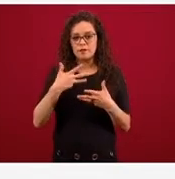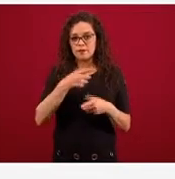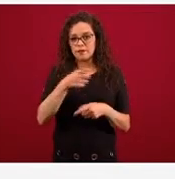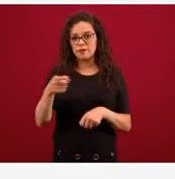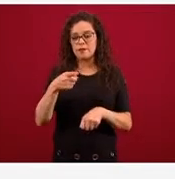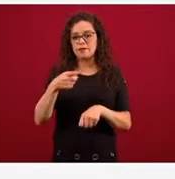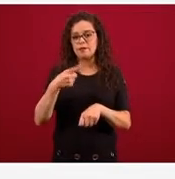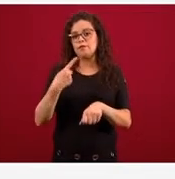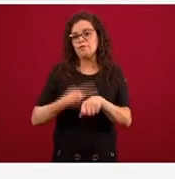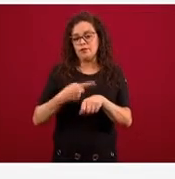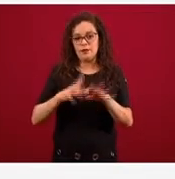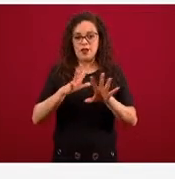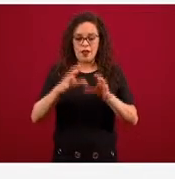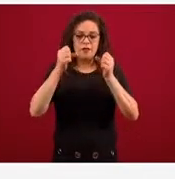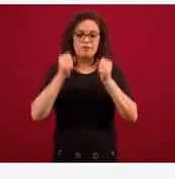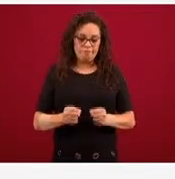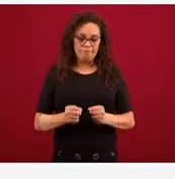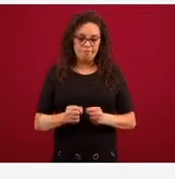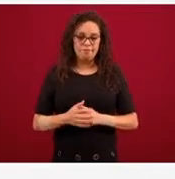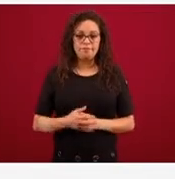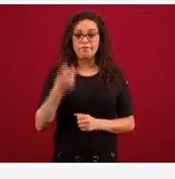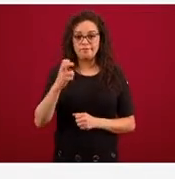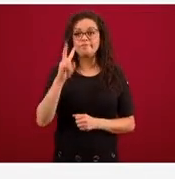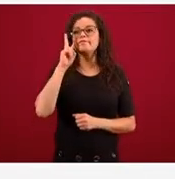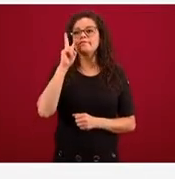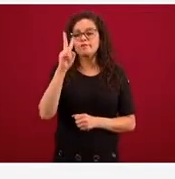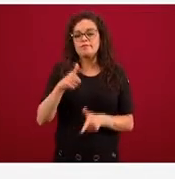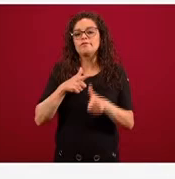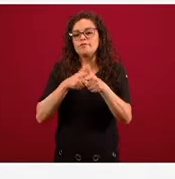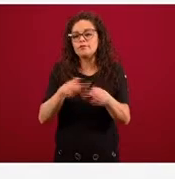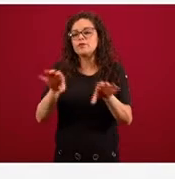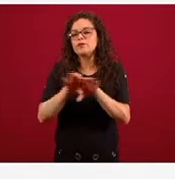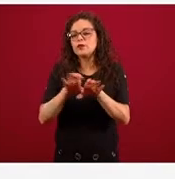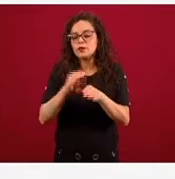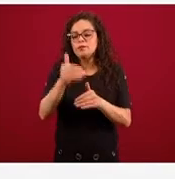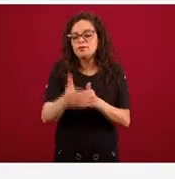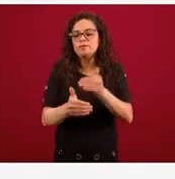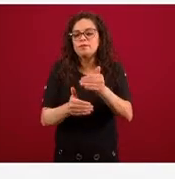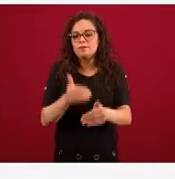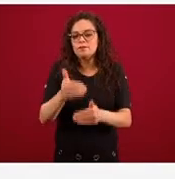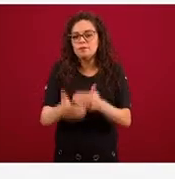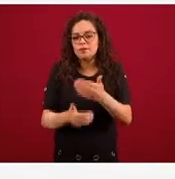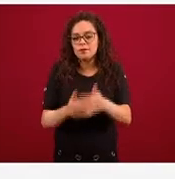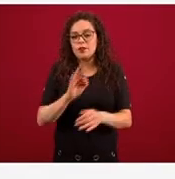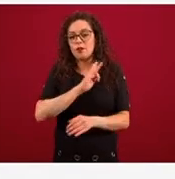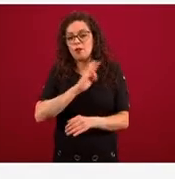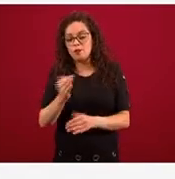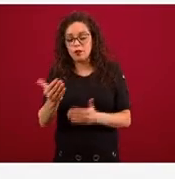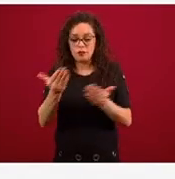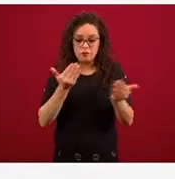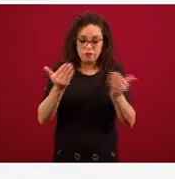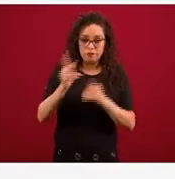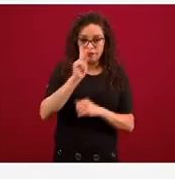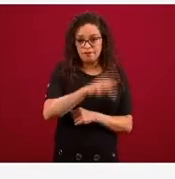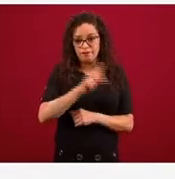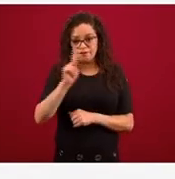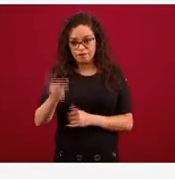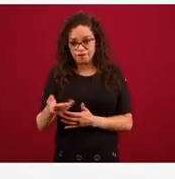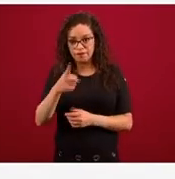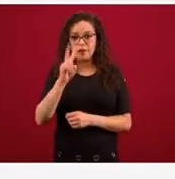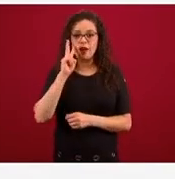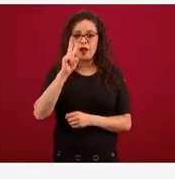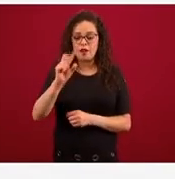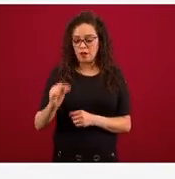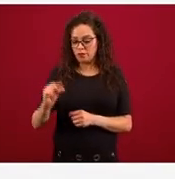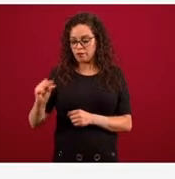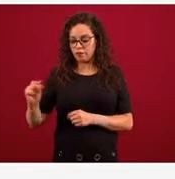Y cases pues bueno, yesterday, but vamos a we are ver going esta to be tendencia cómo keeping a se close mantiene. eye Ya on these habíamos trends tenido and situaciones seeing how similares en they develop. la gráfica de If you barras see the naranjas en la parte orange bar